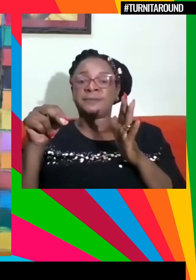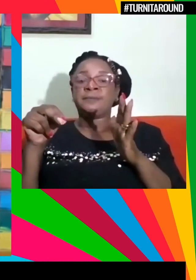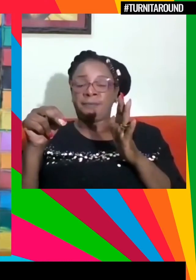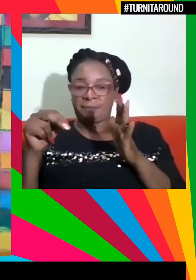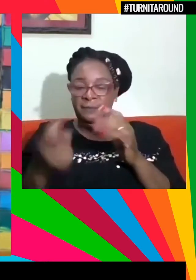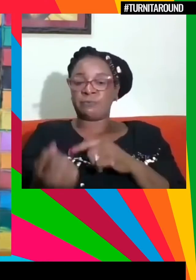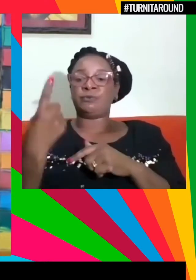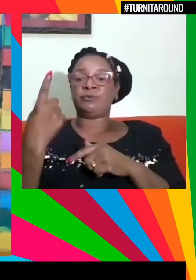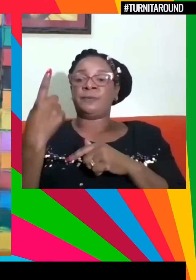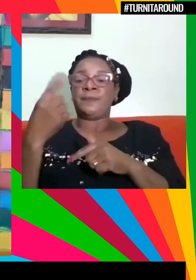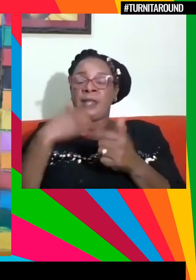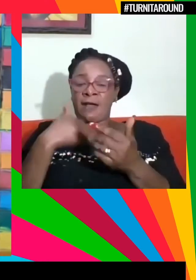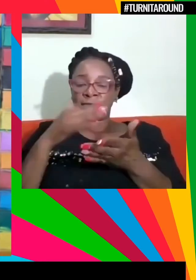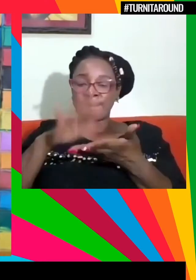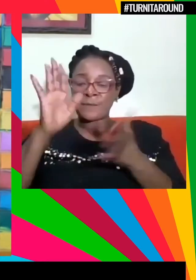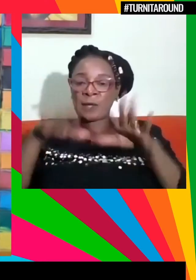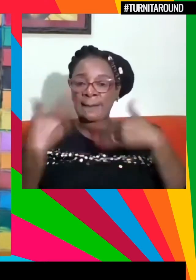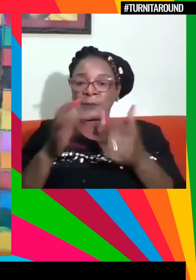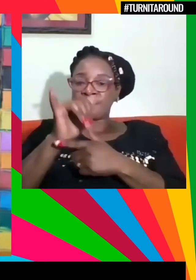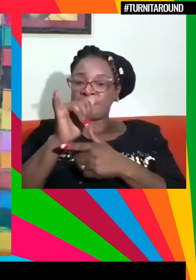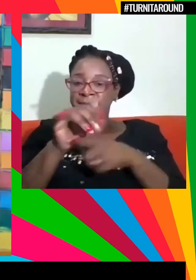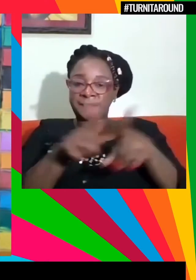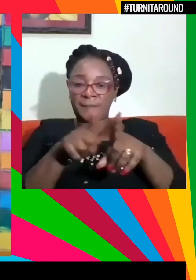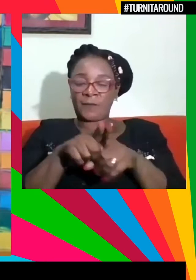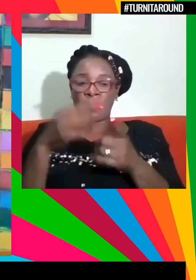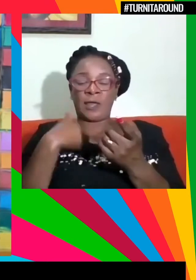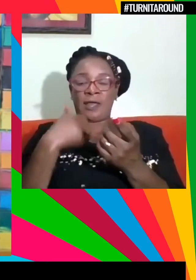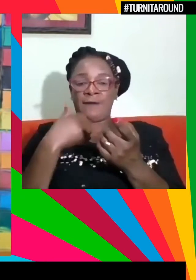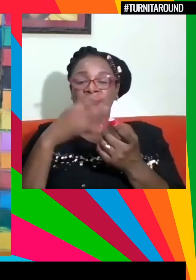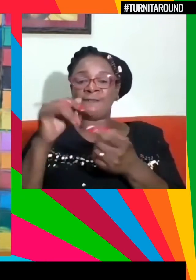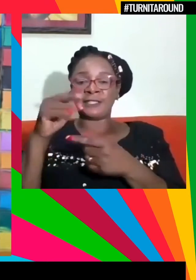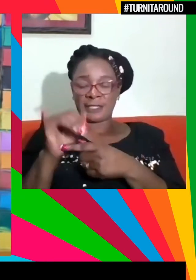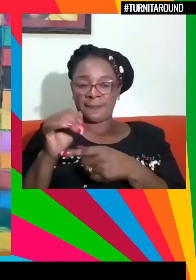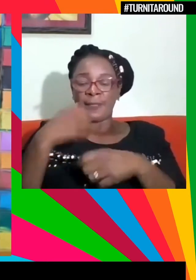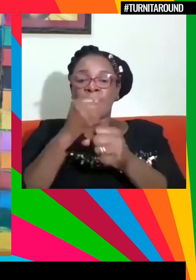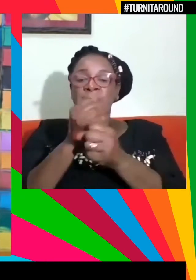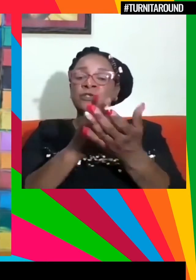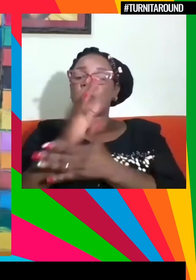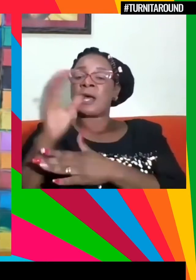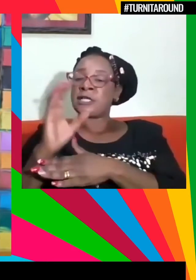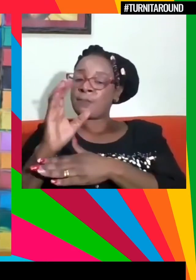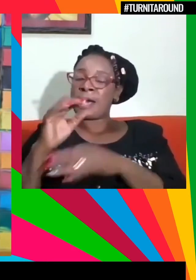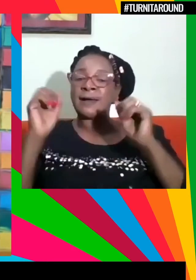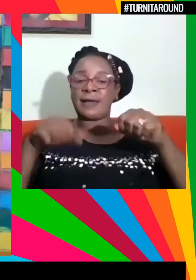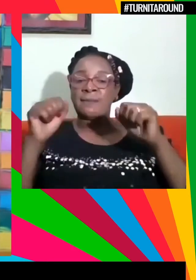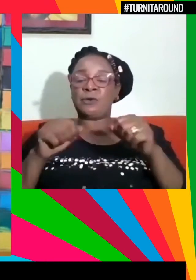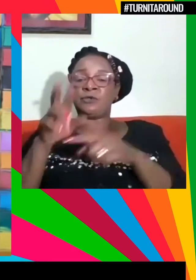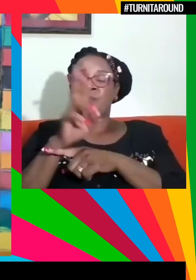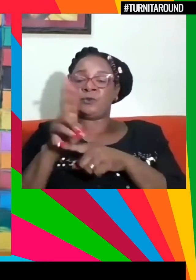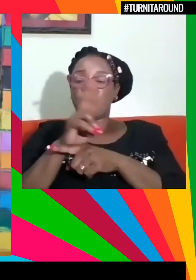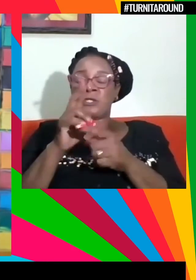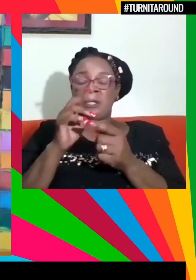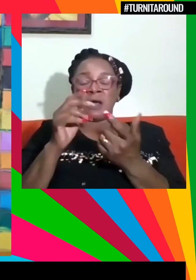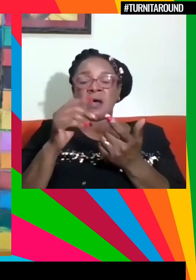play. So I'll talk more about that in just a second. But lastly, then the fifth step, to make sure our customers are enabled to recycle all of their